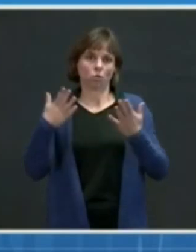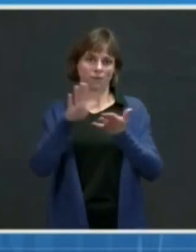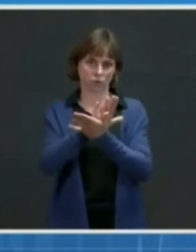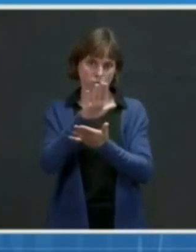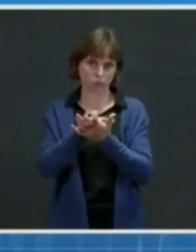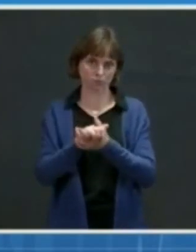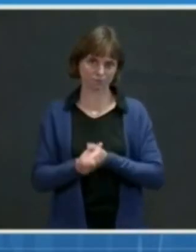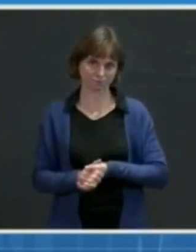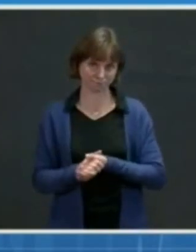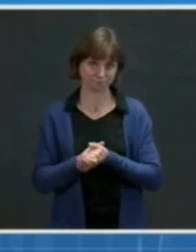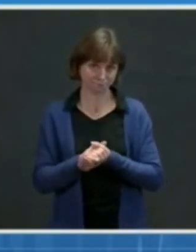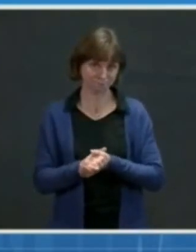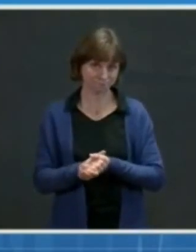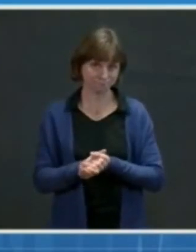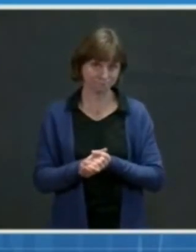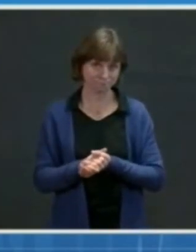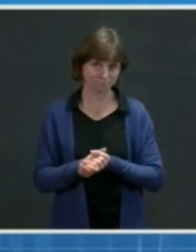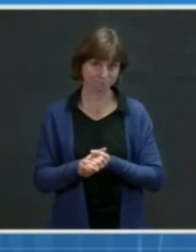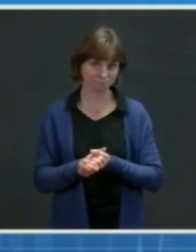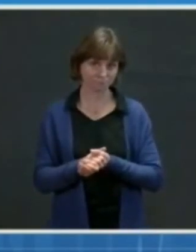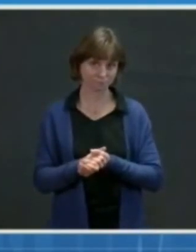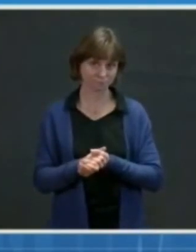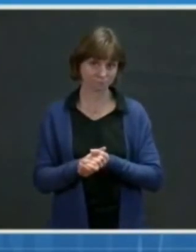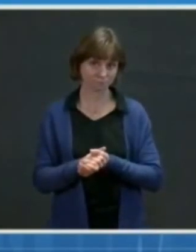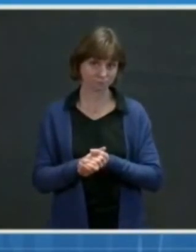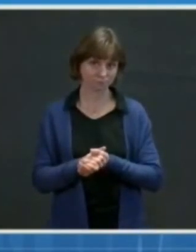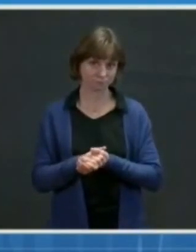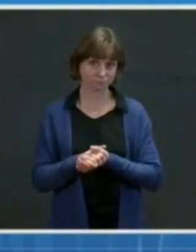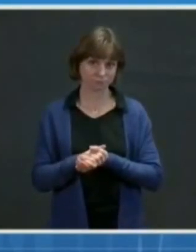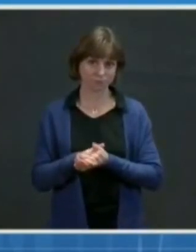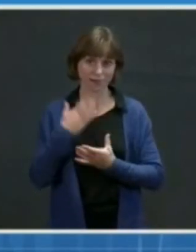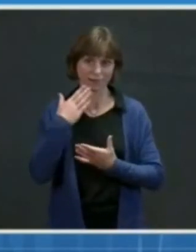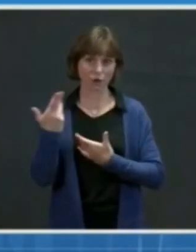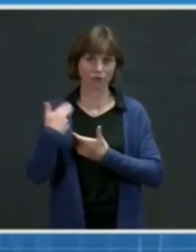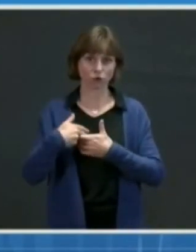for joining today. Next briefing will be on Friday. Thank you.